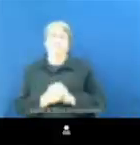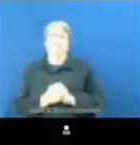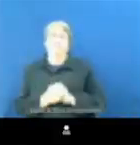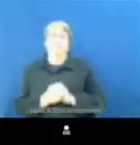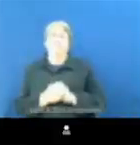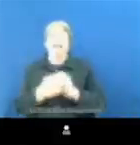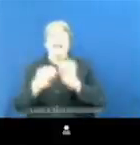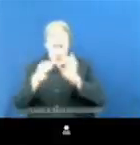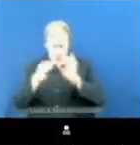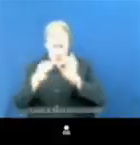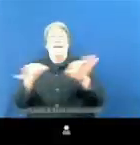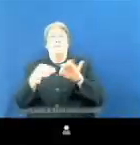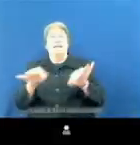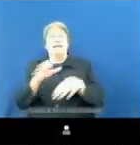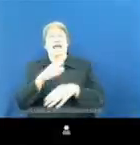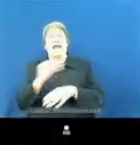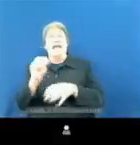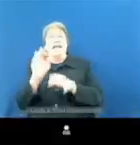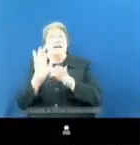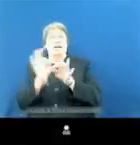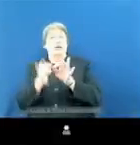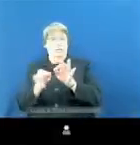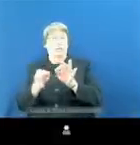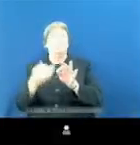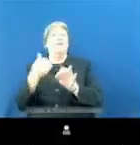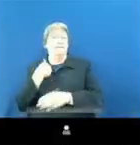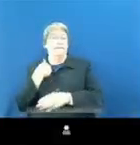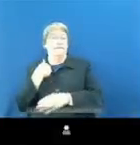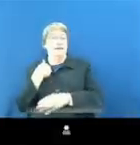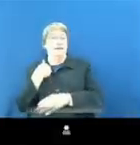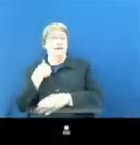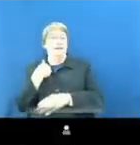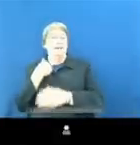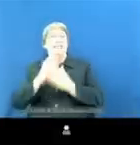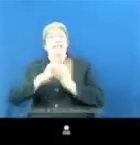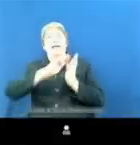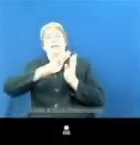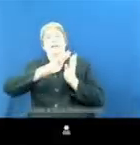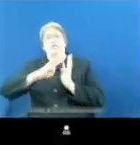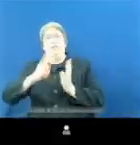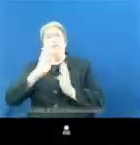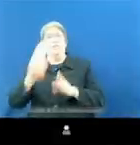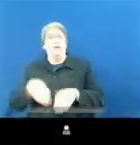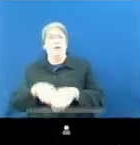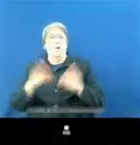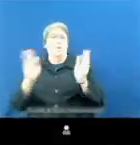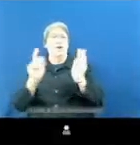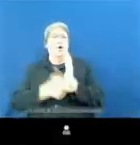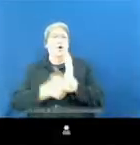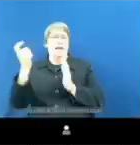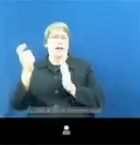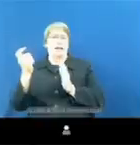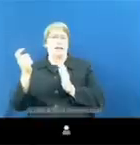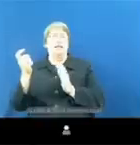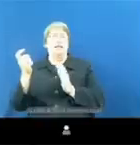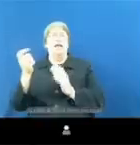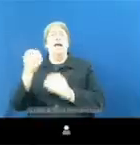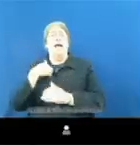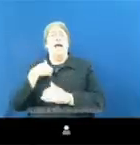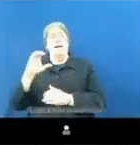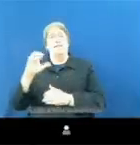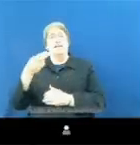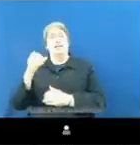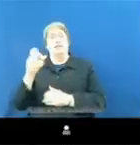Captioning and interpreters are provided. The streaming window opens automatically. There is a tab for audio